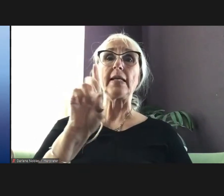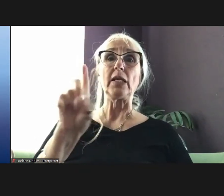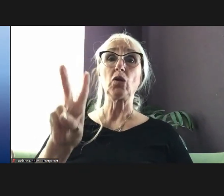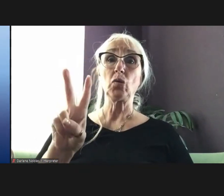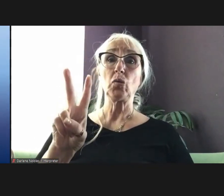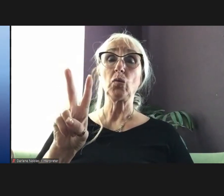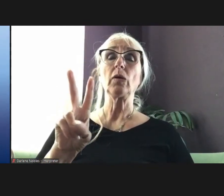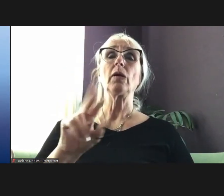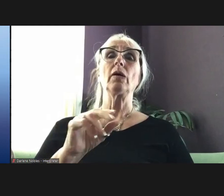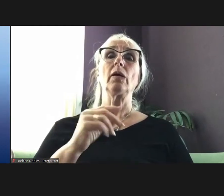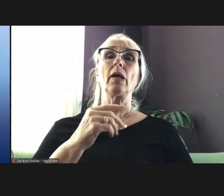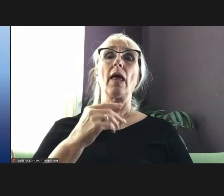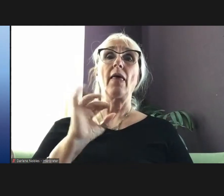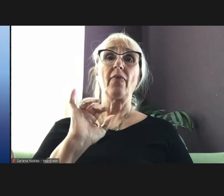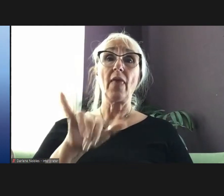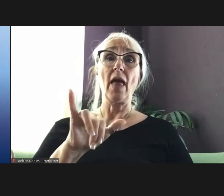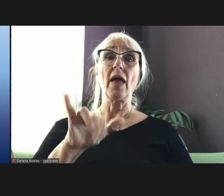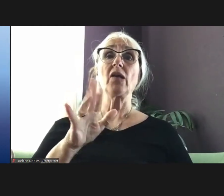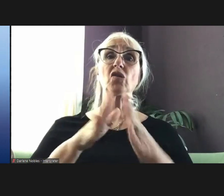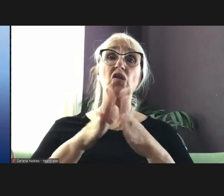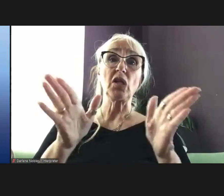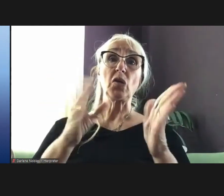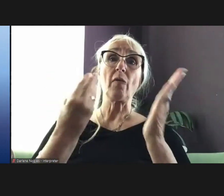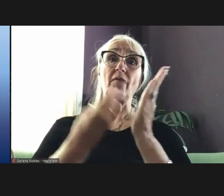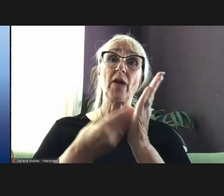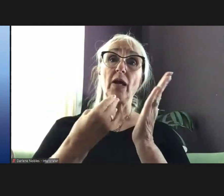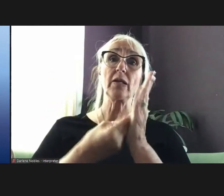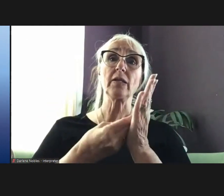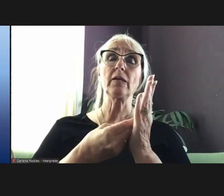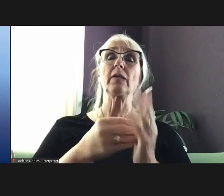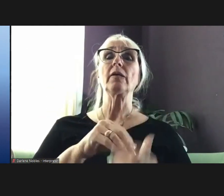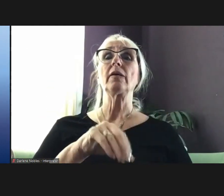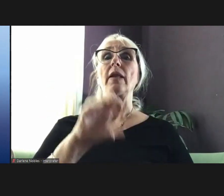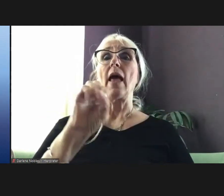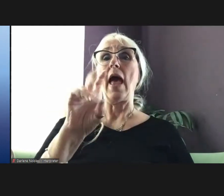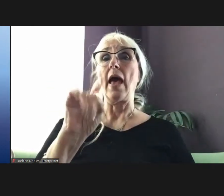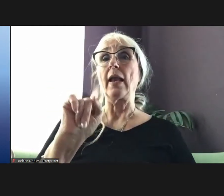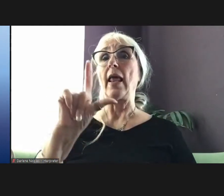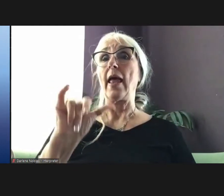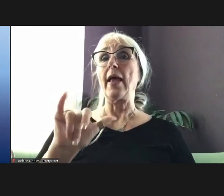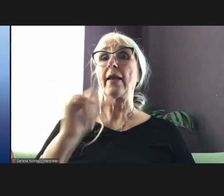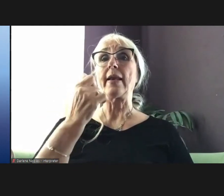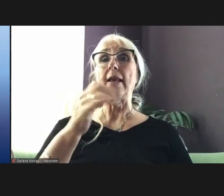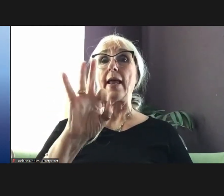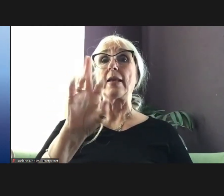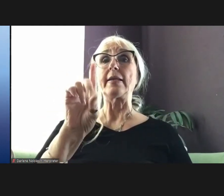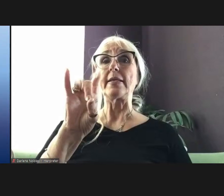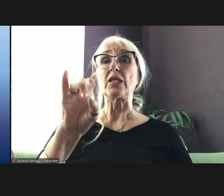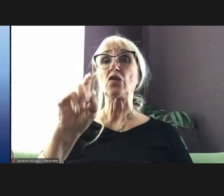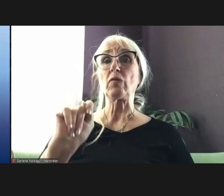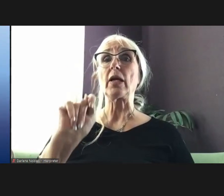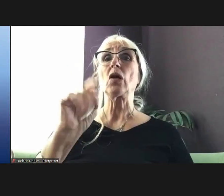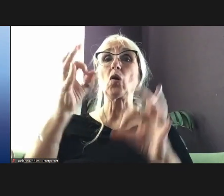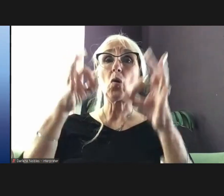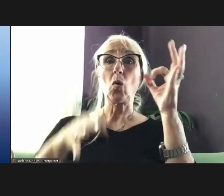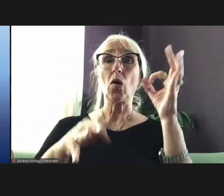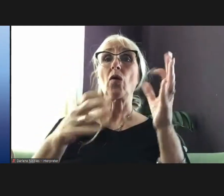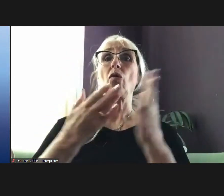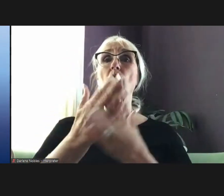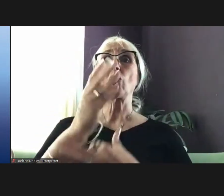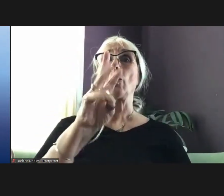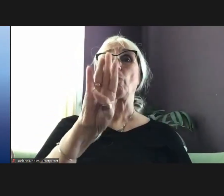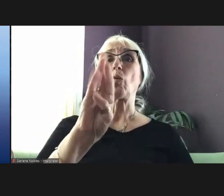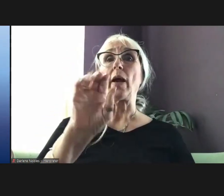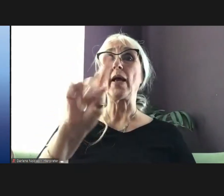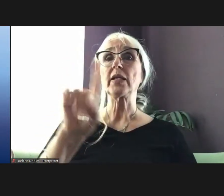this is general fund, also capital outlay for the 19th District Court. Again, a project through Brazos Media that was